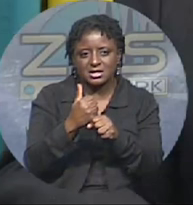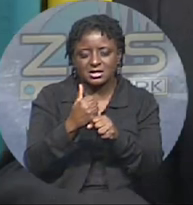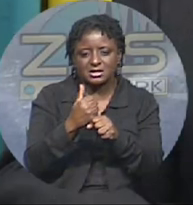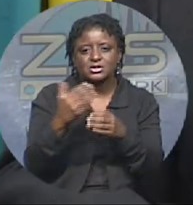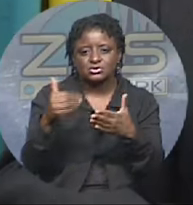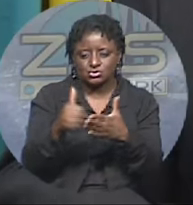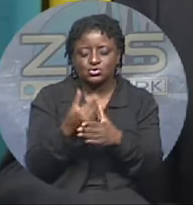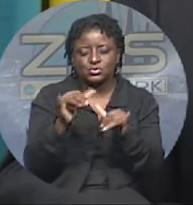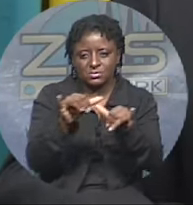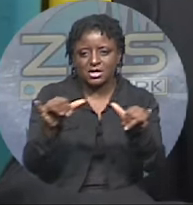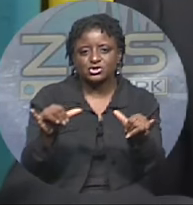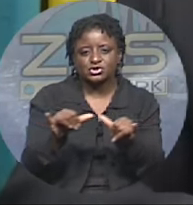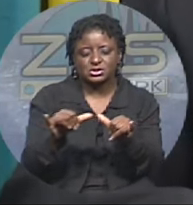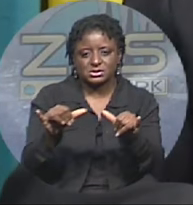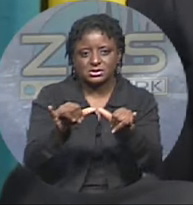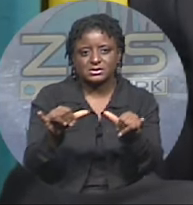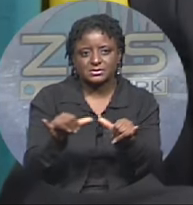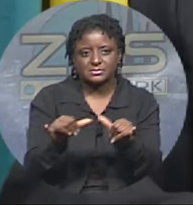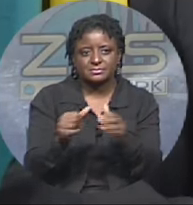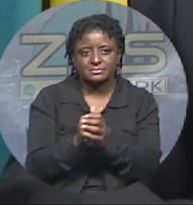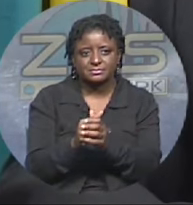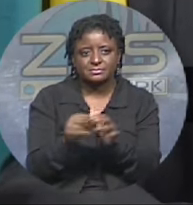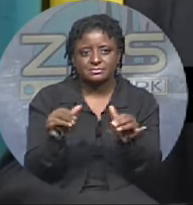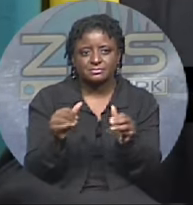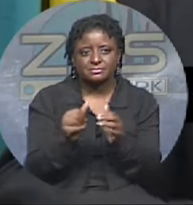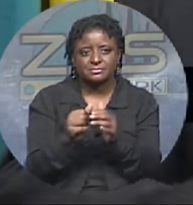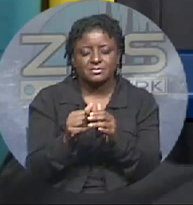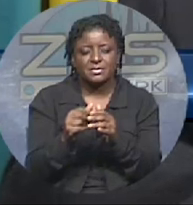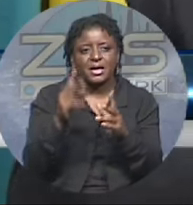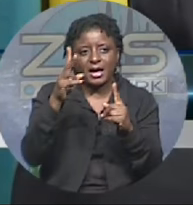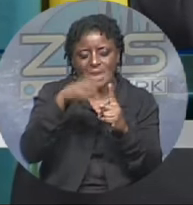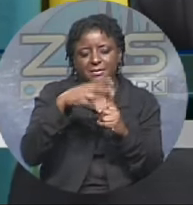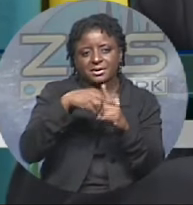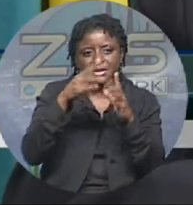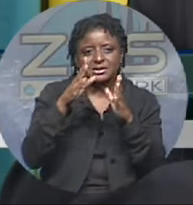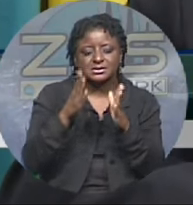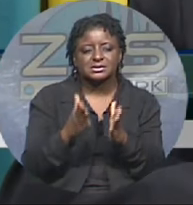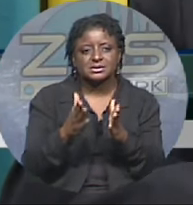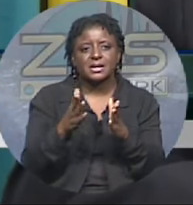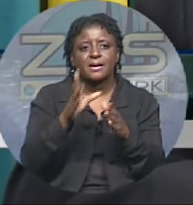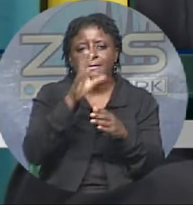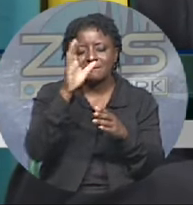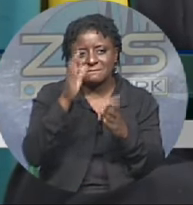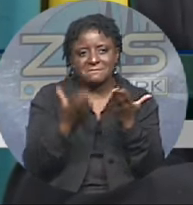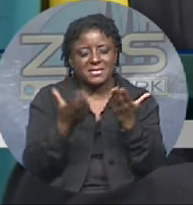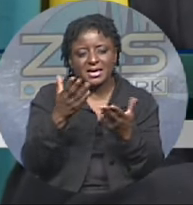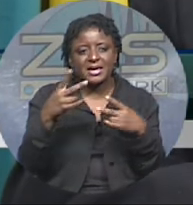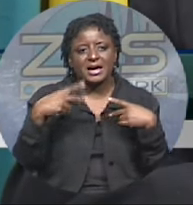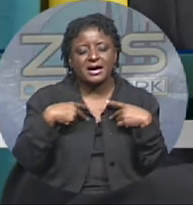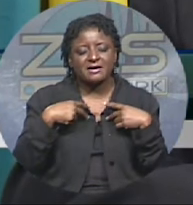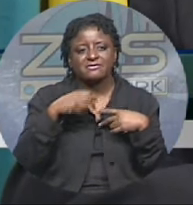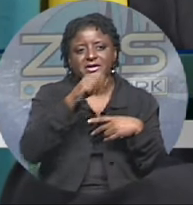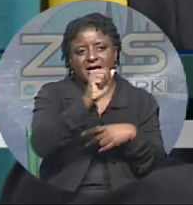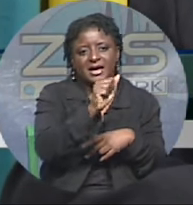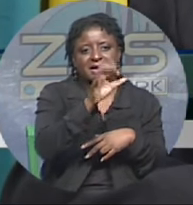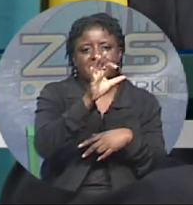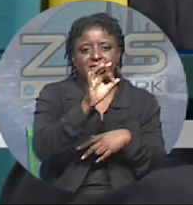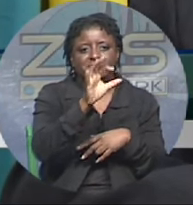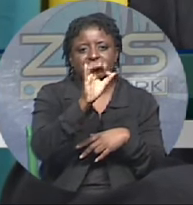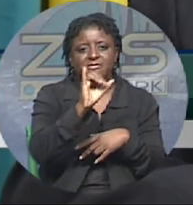regard. Applicants who may have an affidavit as their only source of